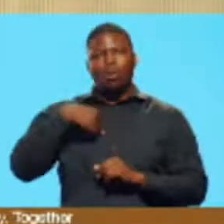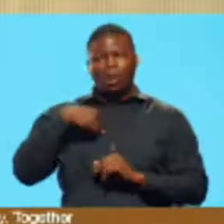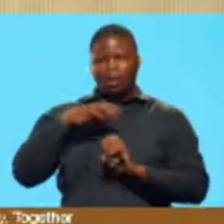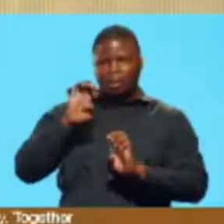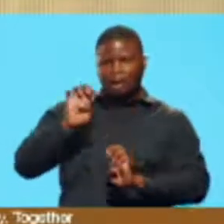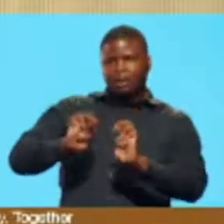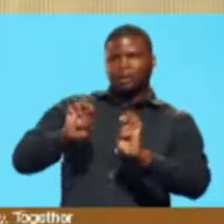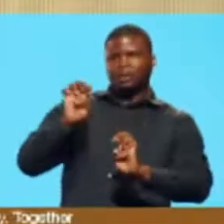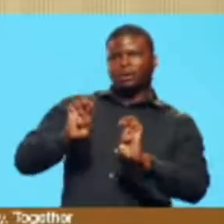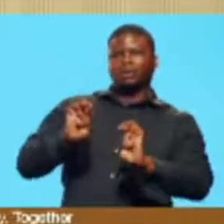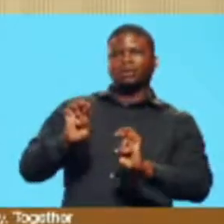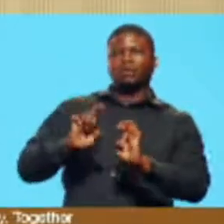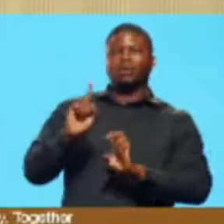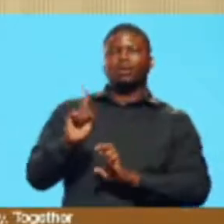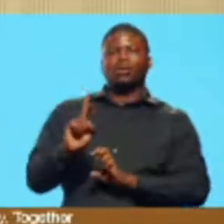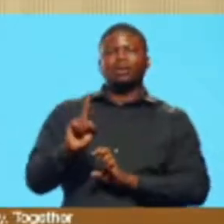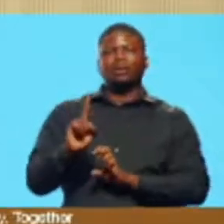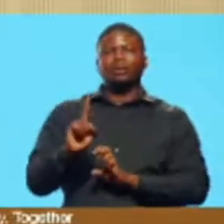mainstreaming of